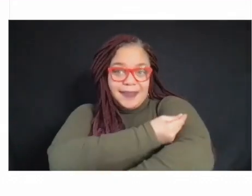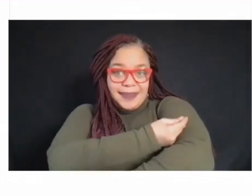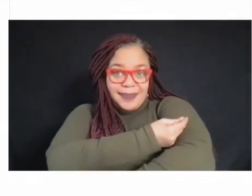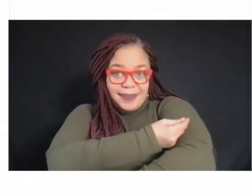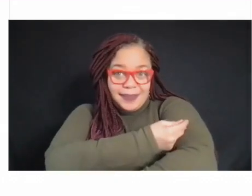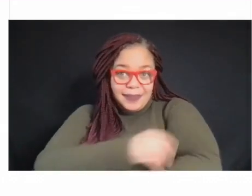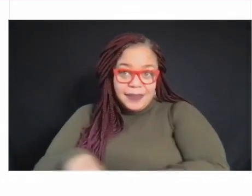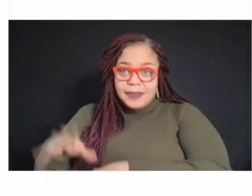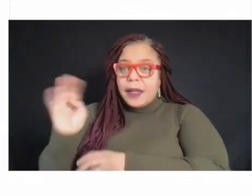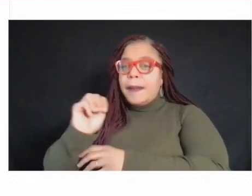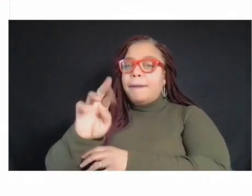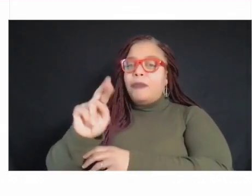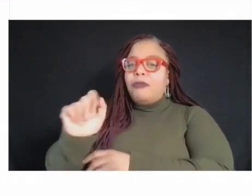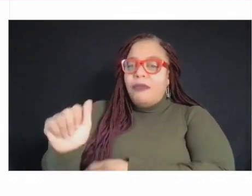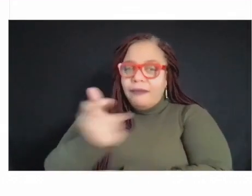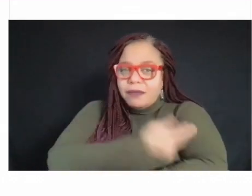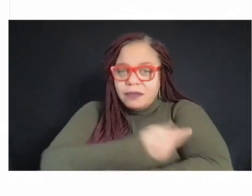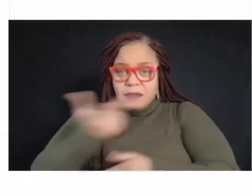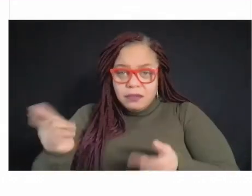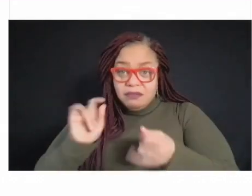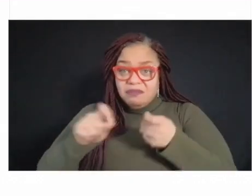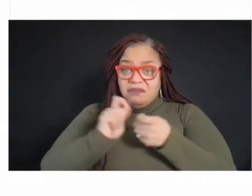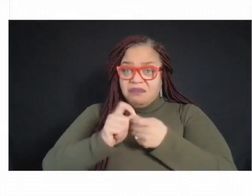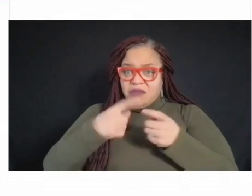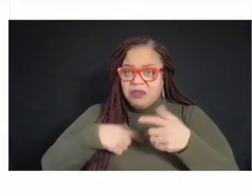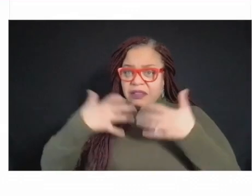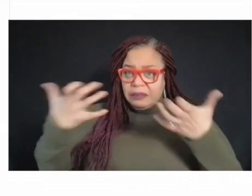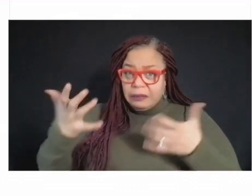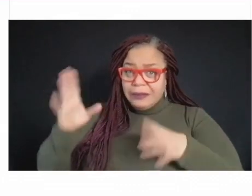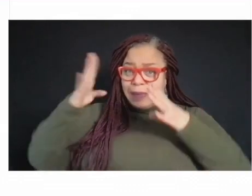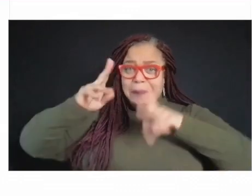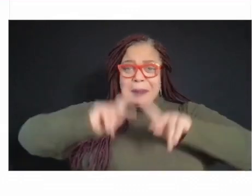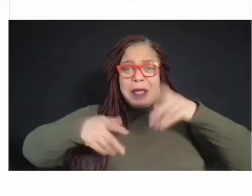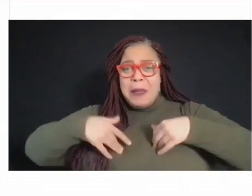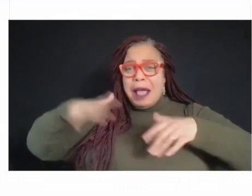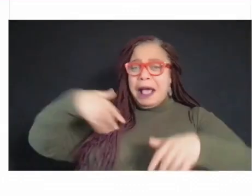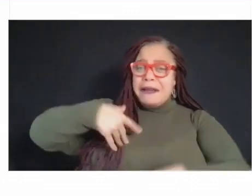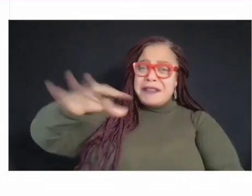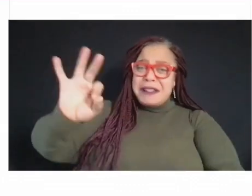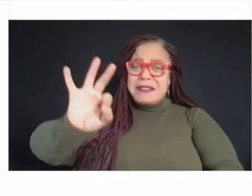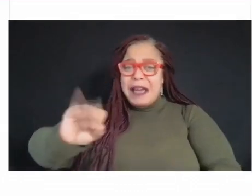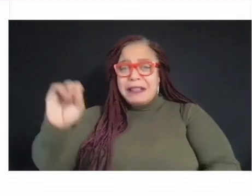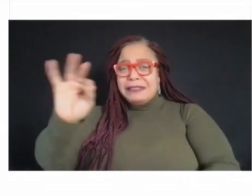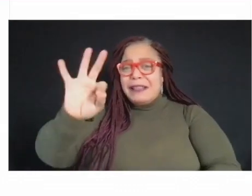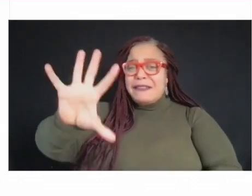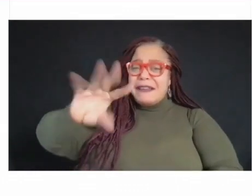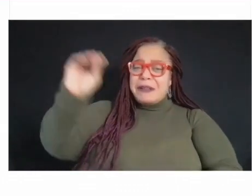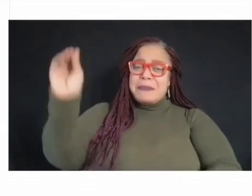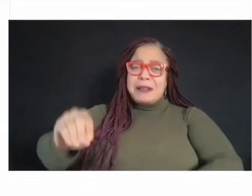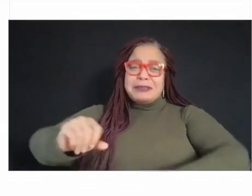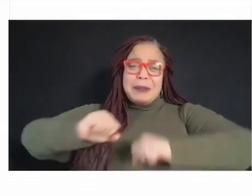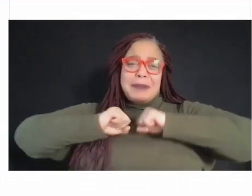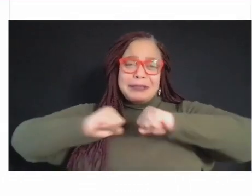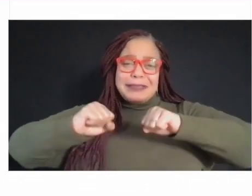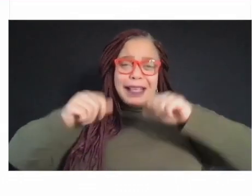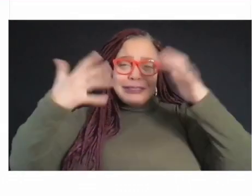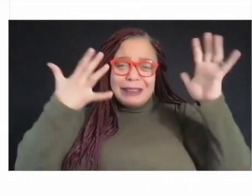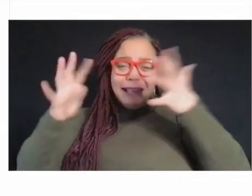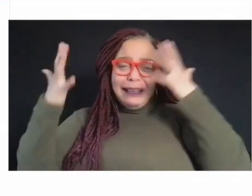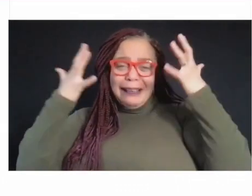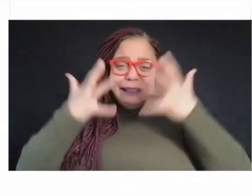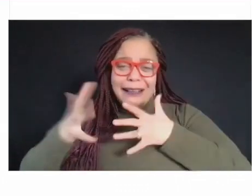protection. You led people to believe that after 2 doses, we were kind of going to be out of the woods. It was a year ago right